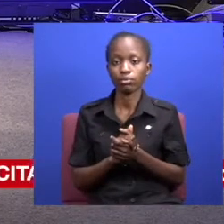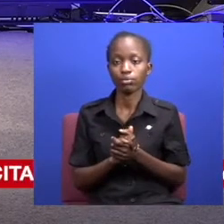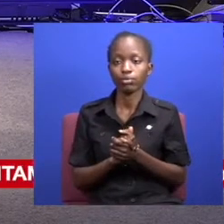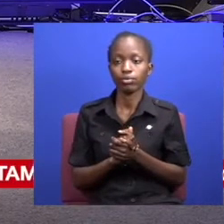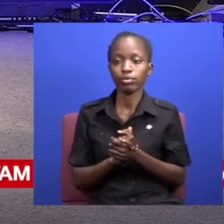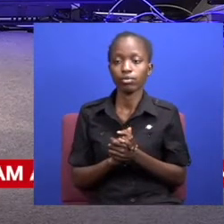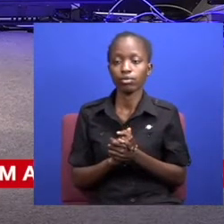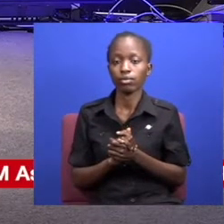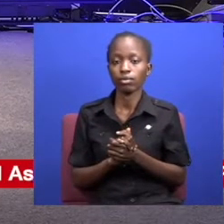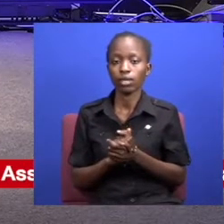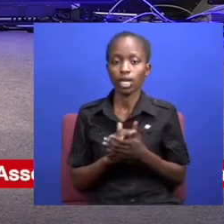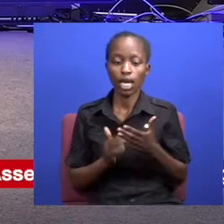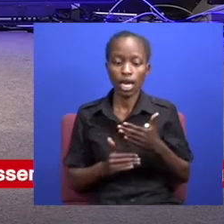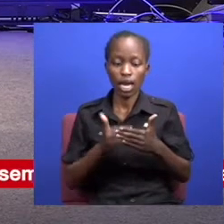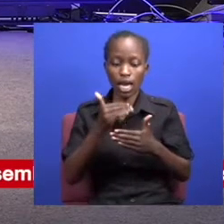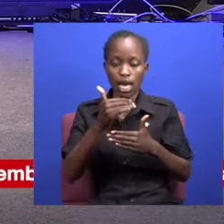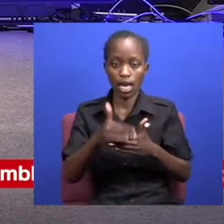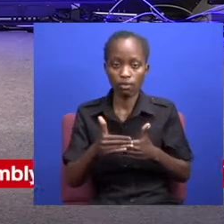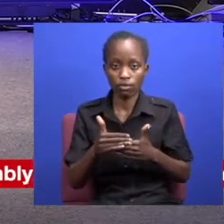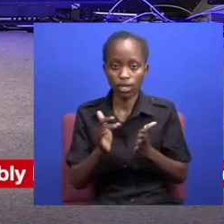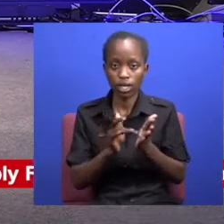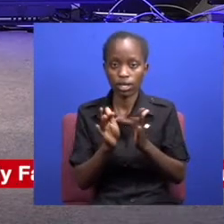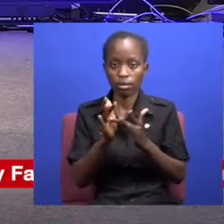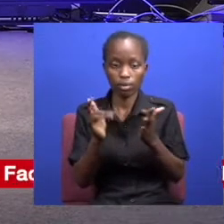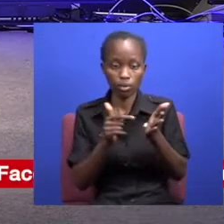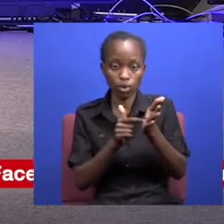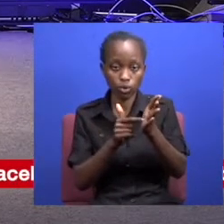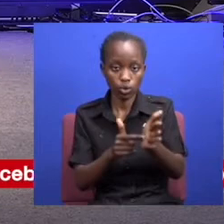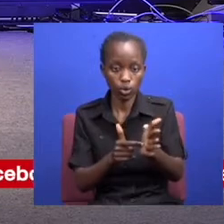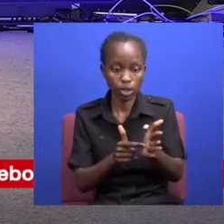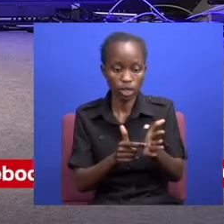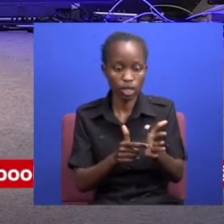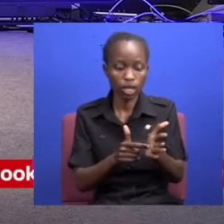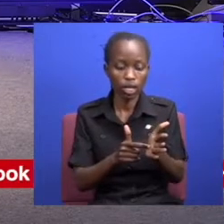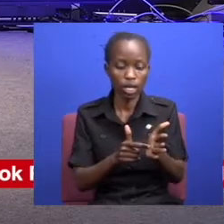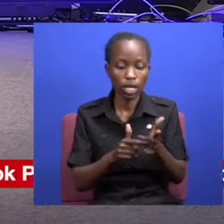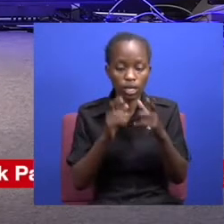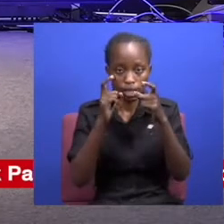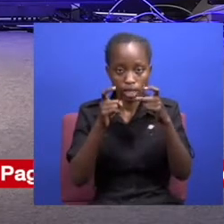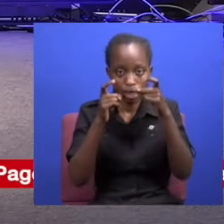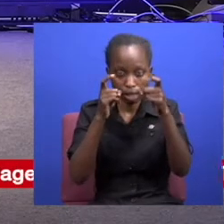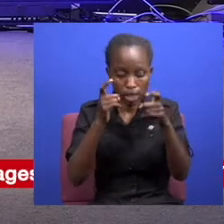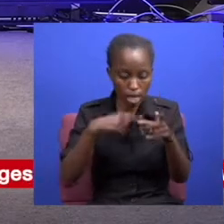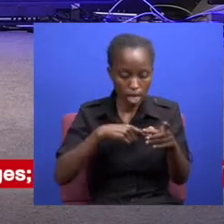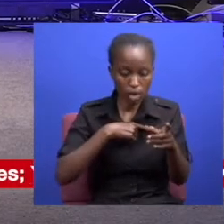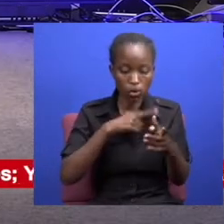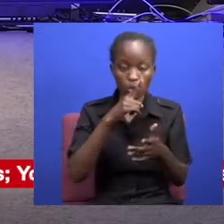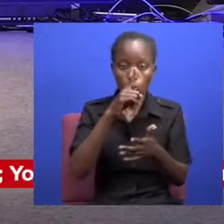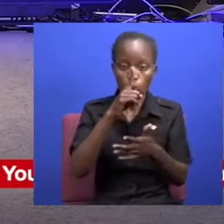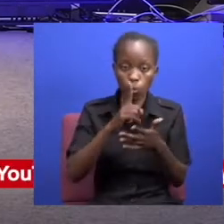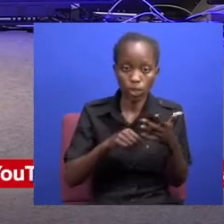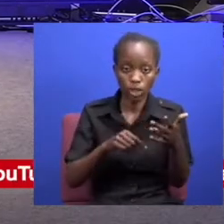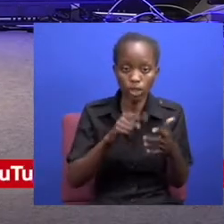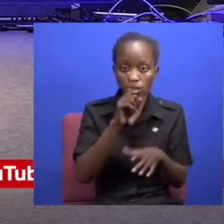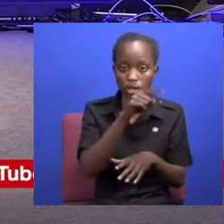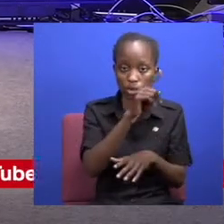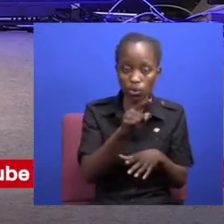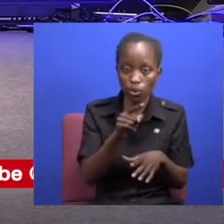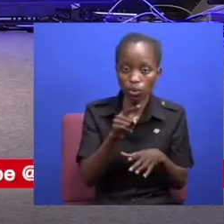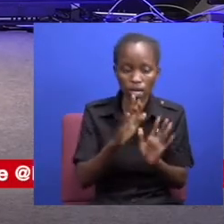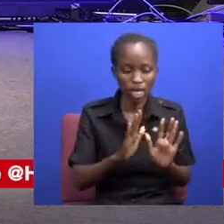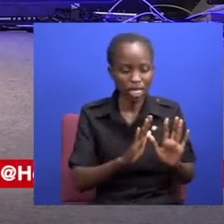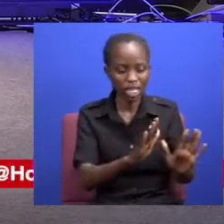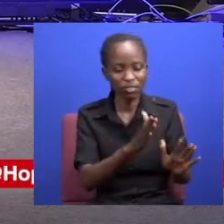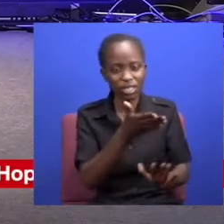that once the Bible or the scripture reveals our sin, what is not right, it doesn't leave us